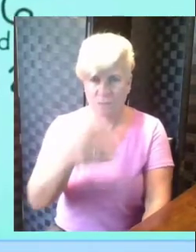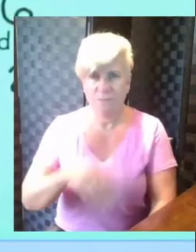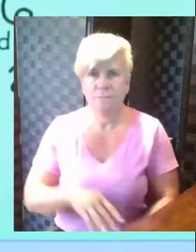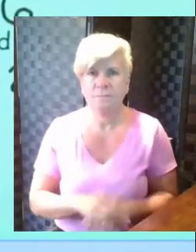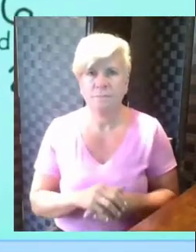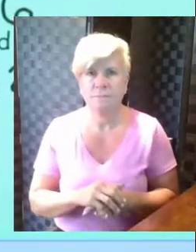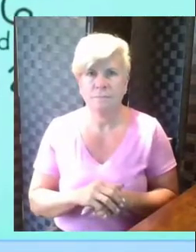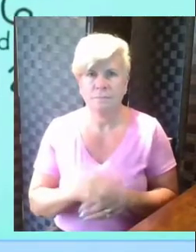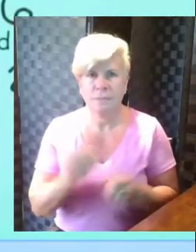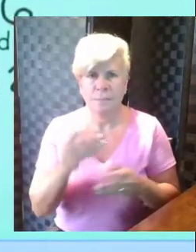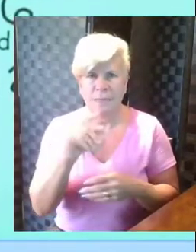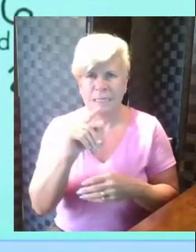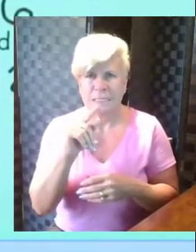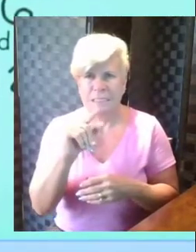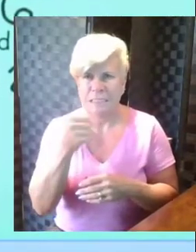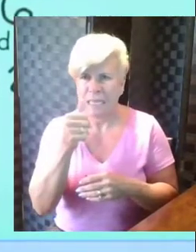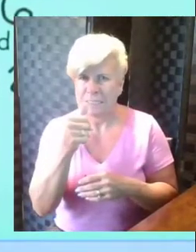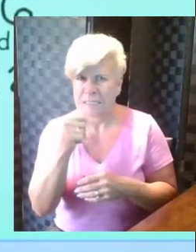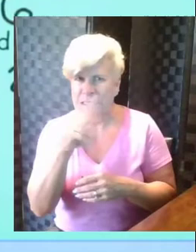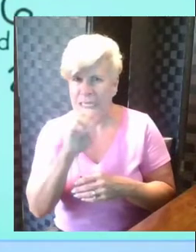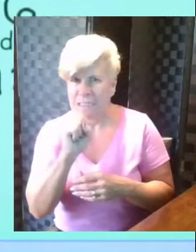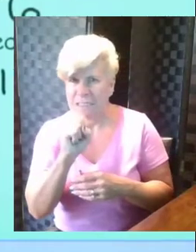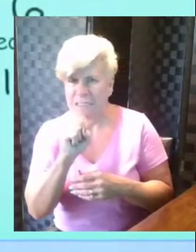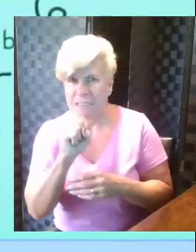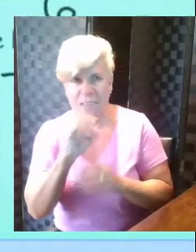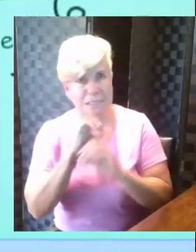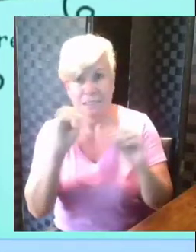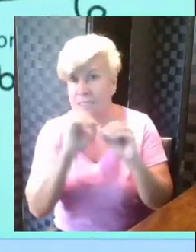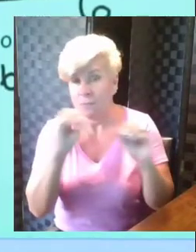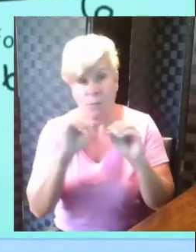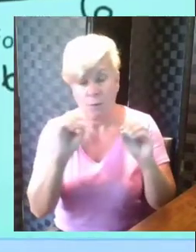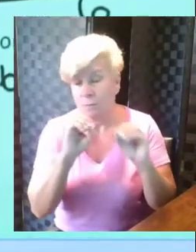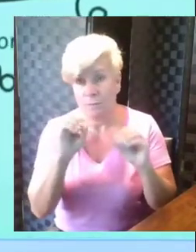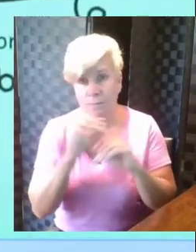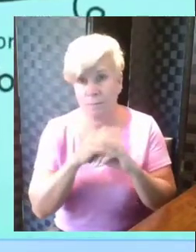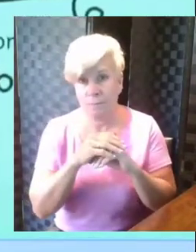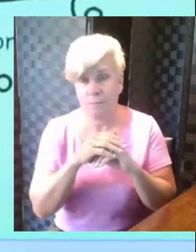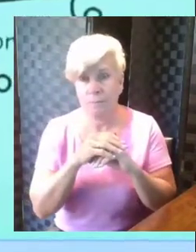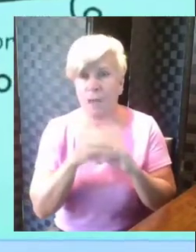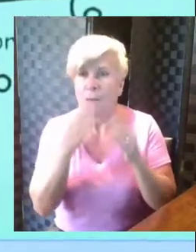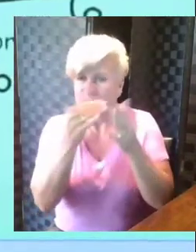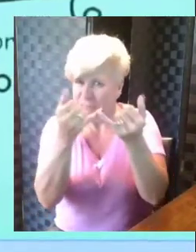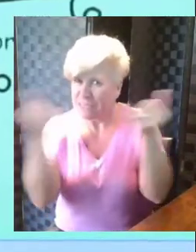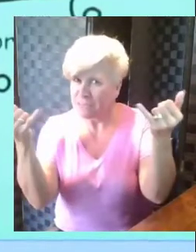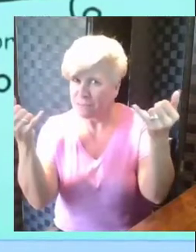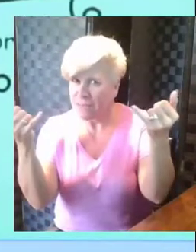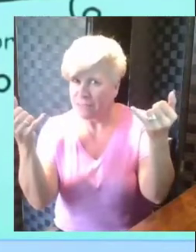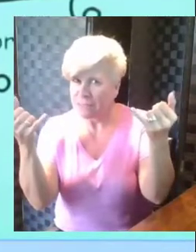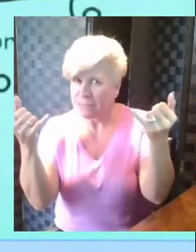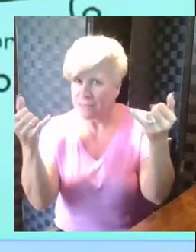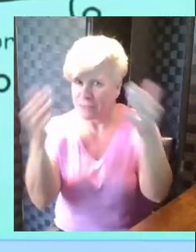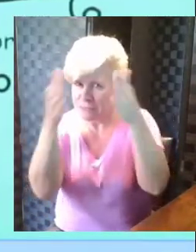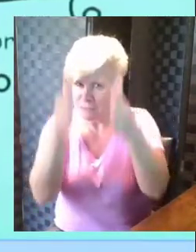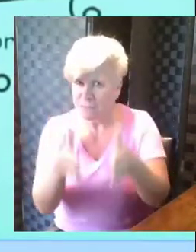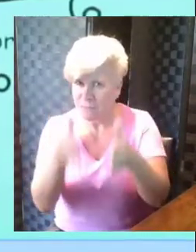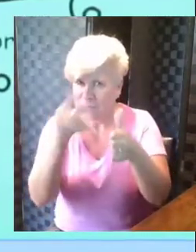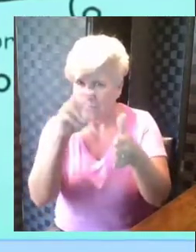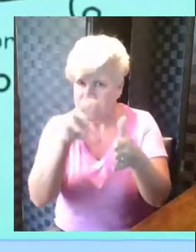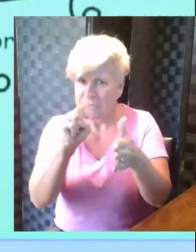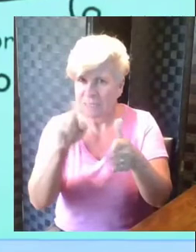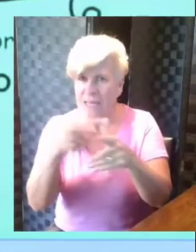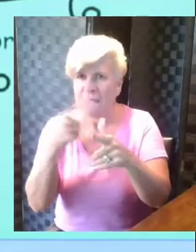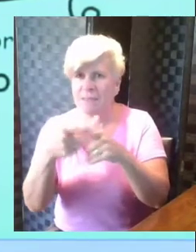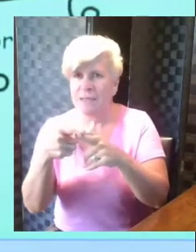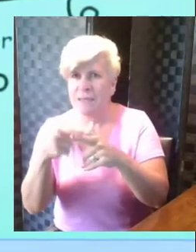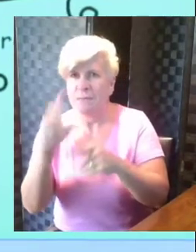300. How many tens do I draw? That's right, I don't want to draw any. But I am going to leave a space here because I've got to leave a space for tens. And then